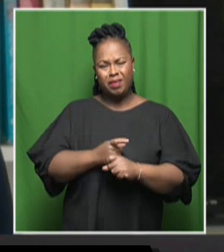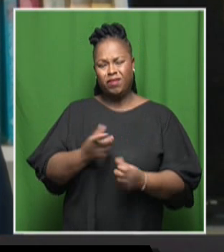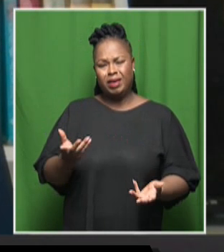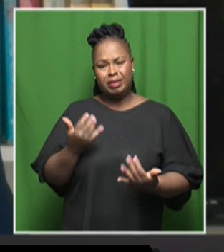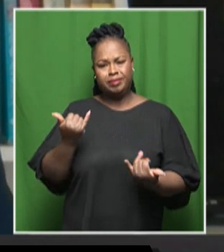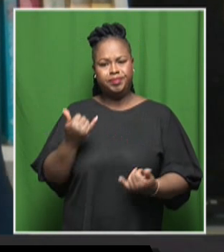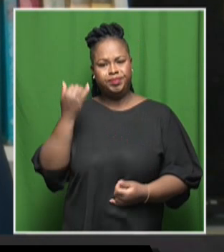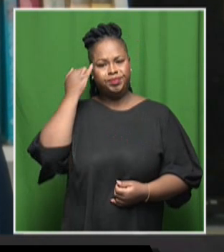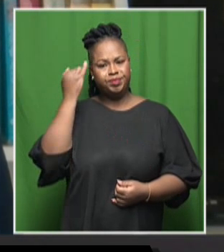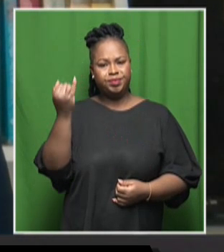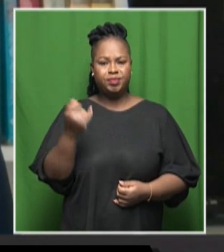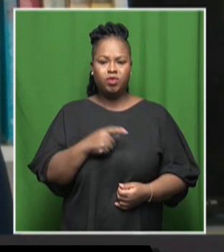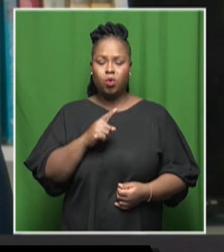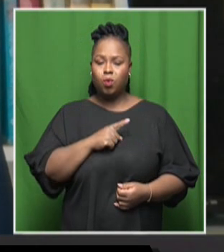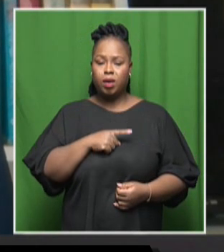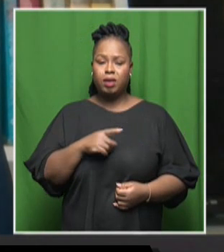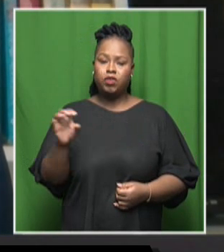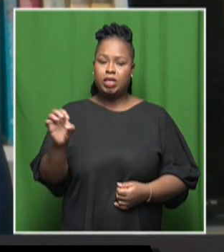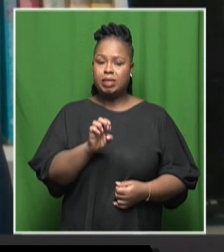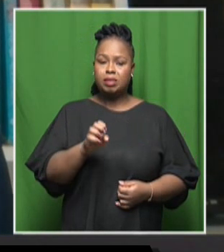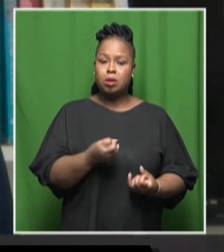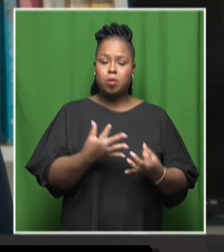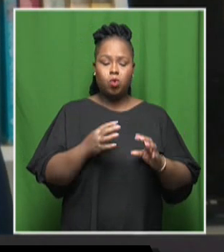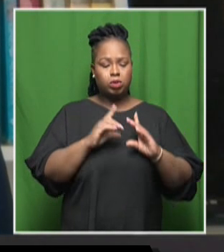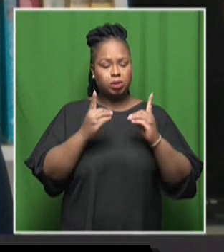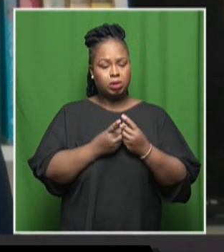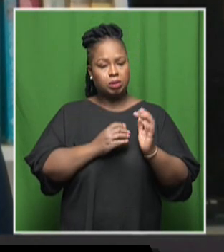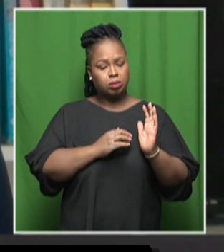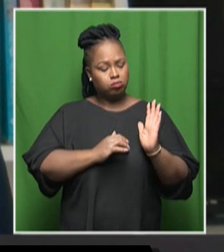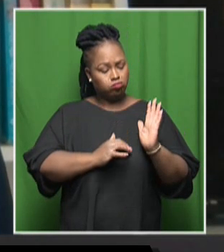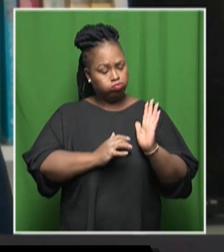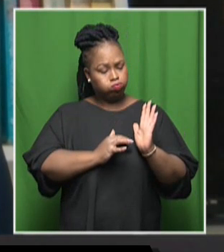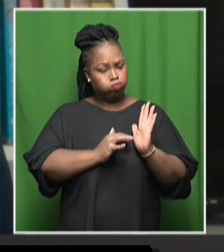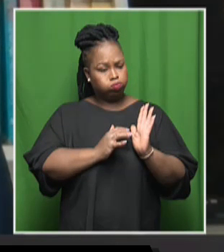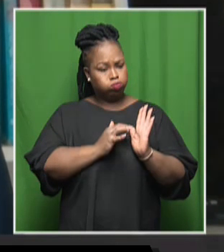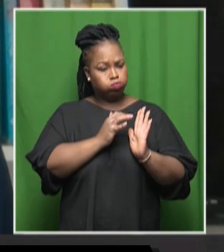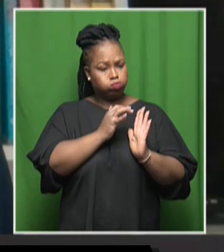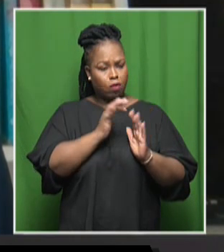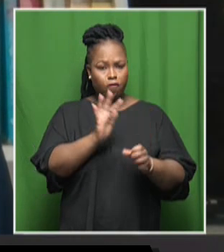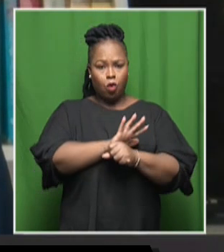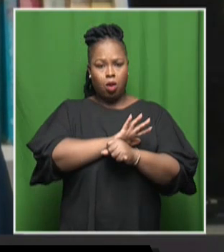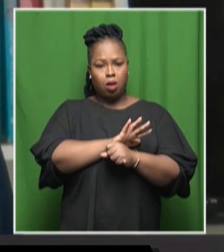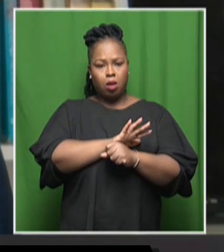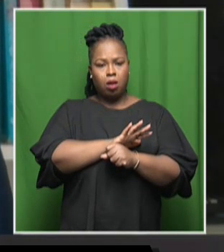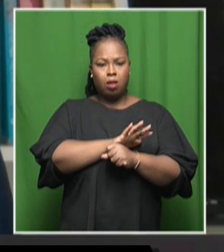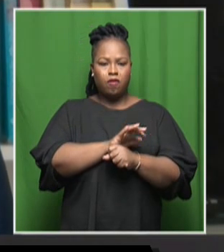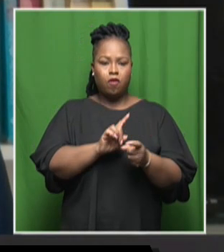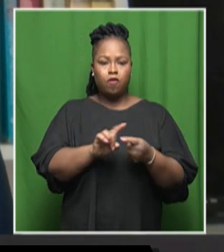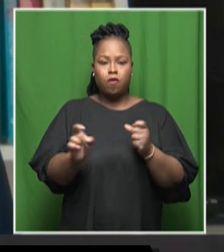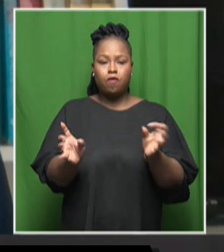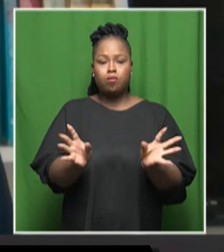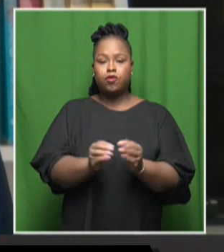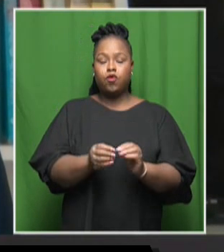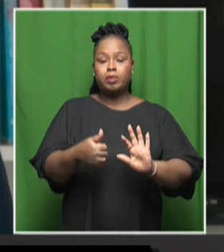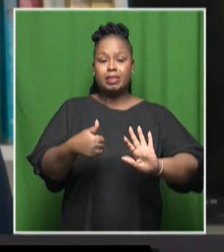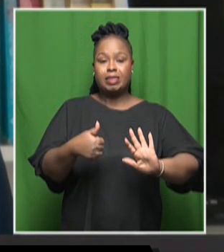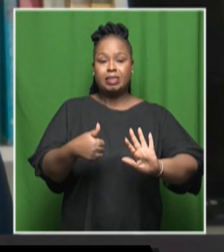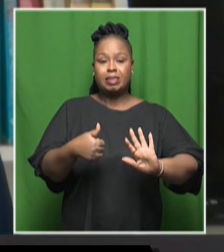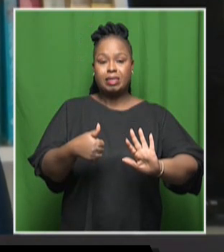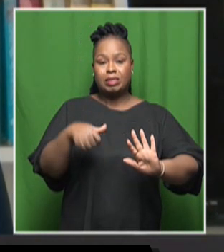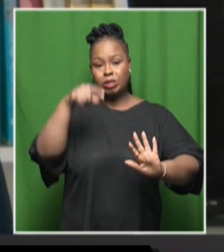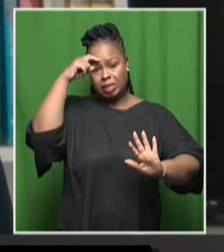now because most dams in the east are at full capacity. We've had now 5 out of 6 La Nina summers,